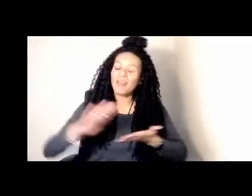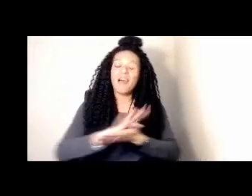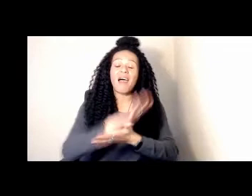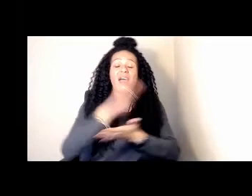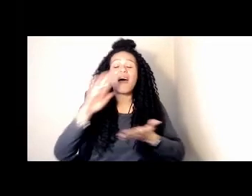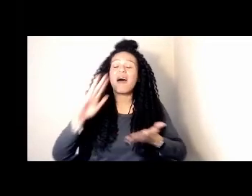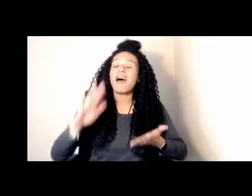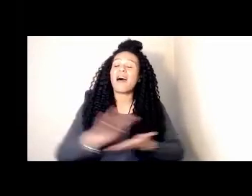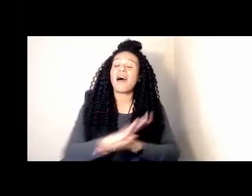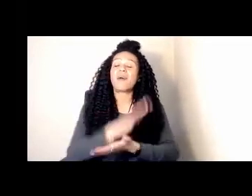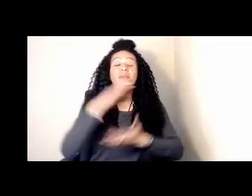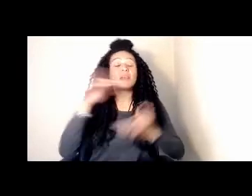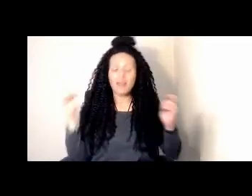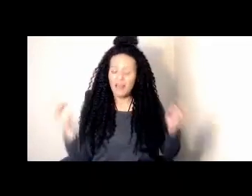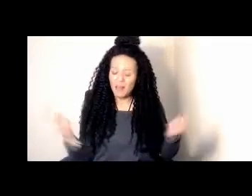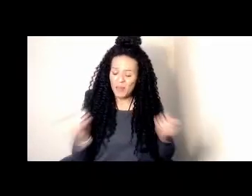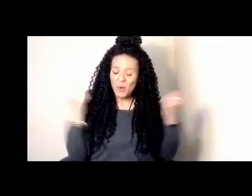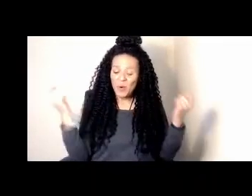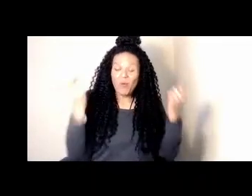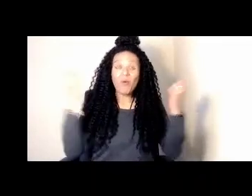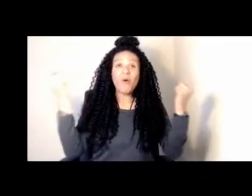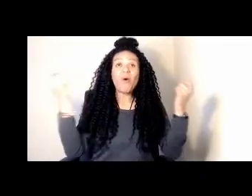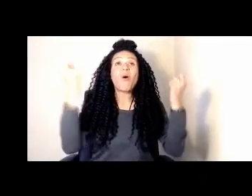The happy and the